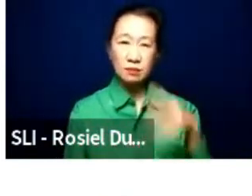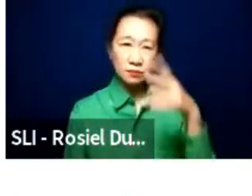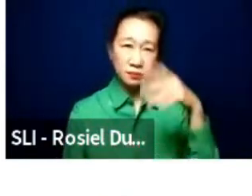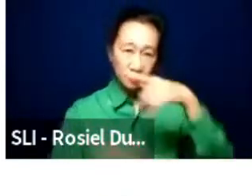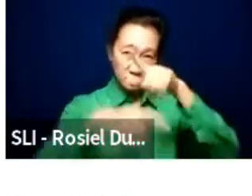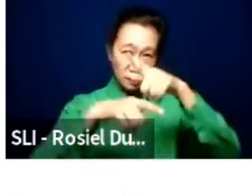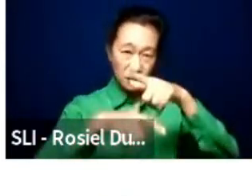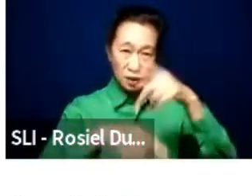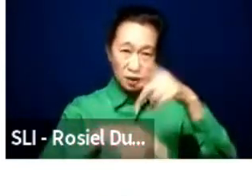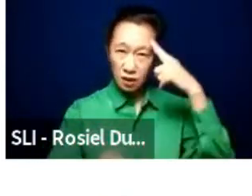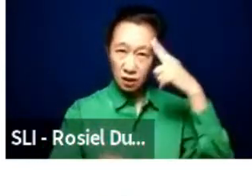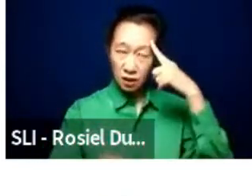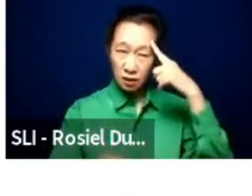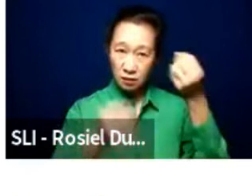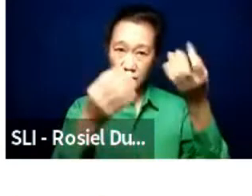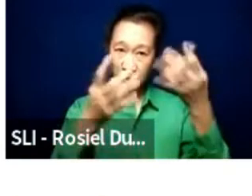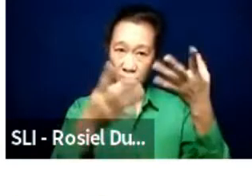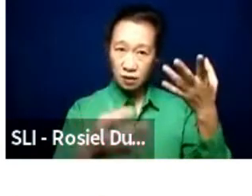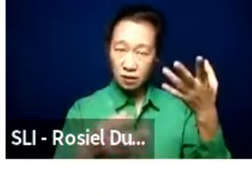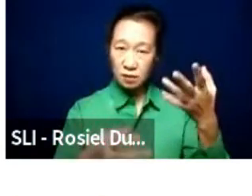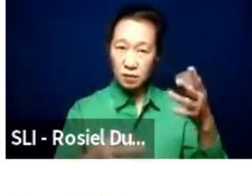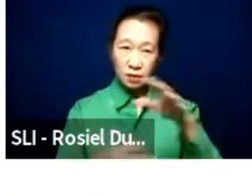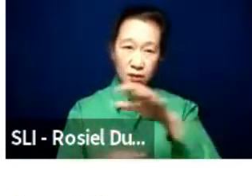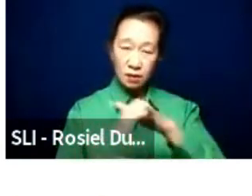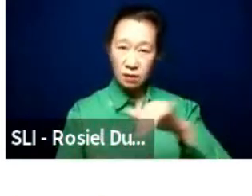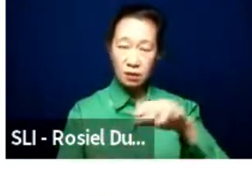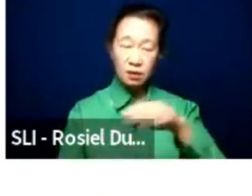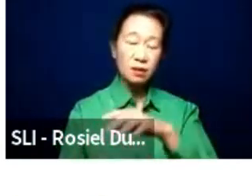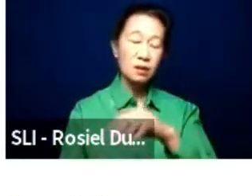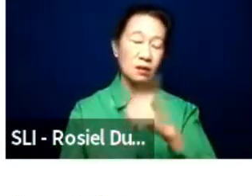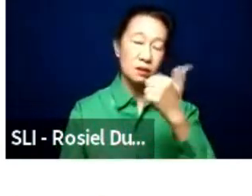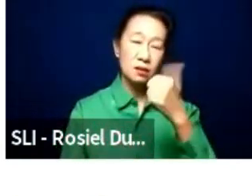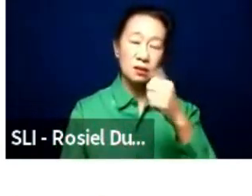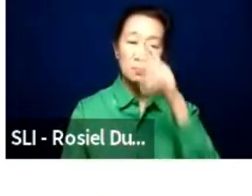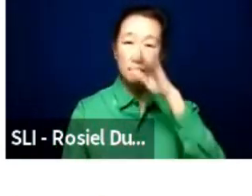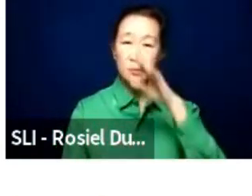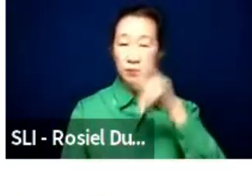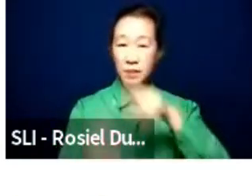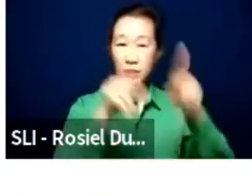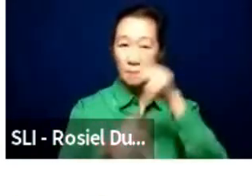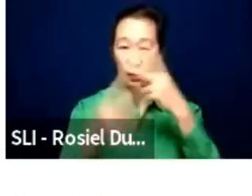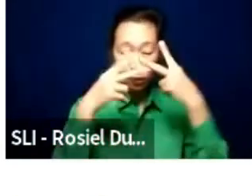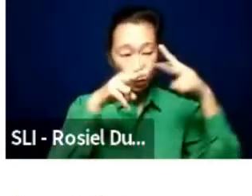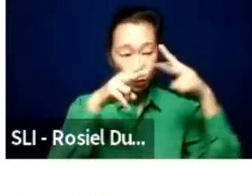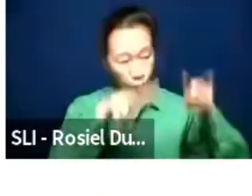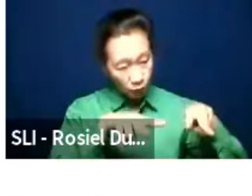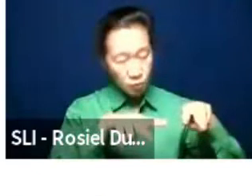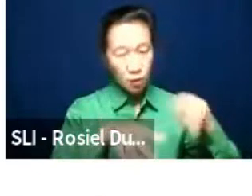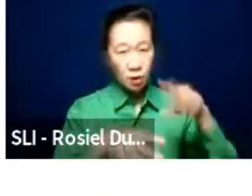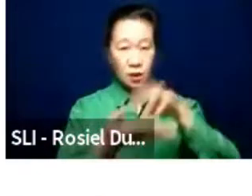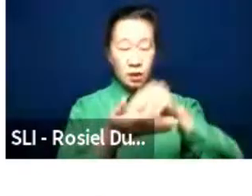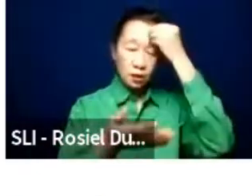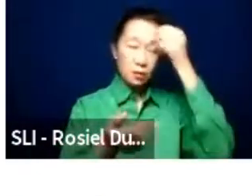Marami pa rin sa ating mga kababayan, no, the people around us who look at learners